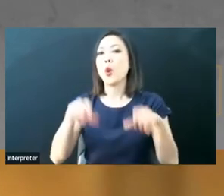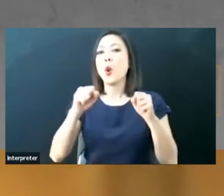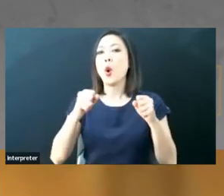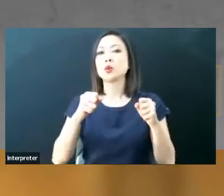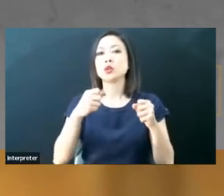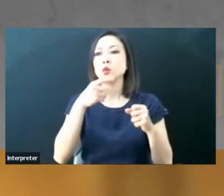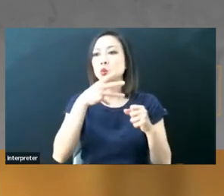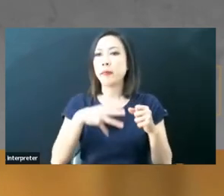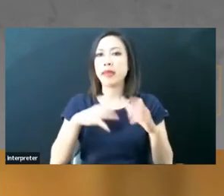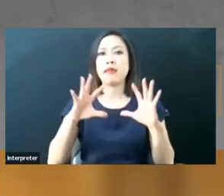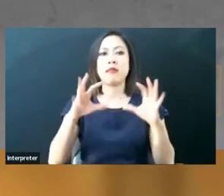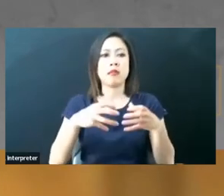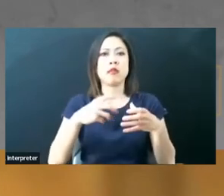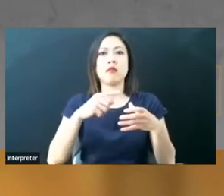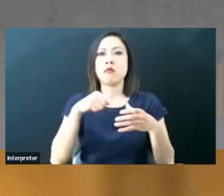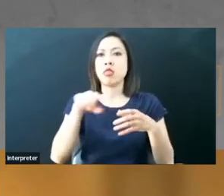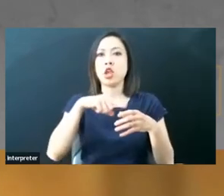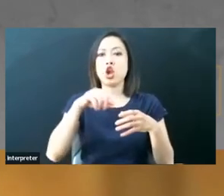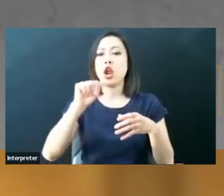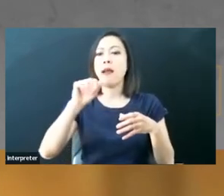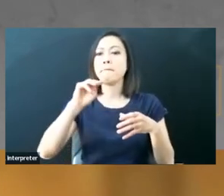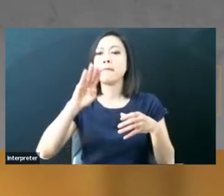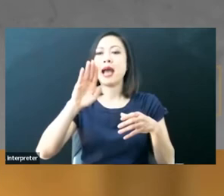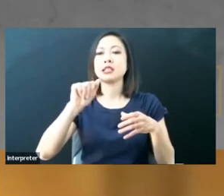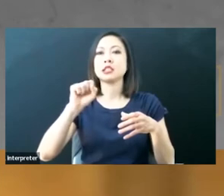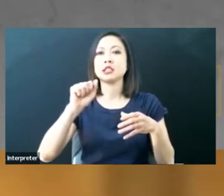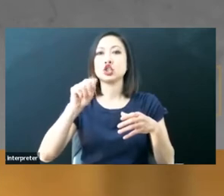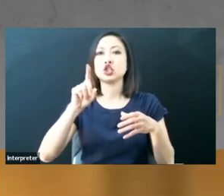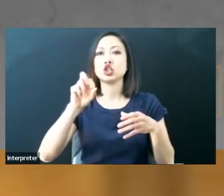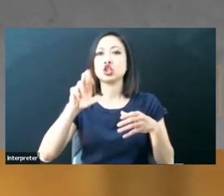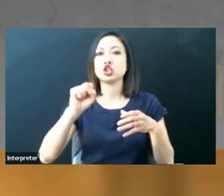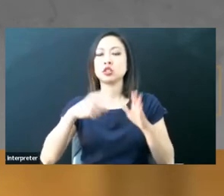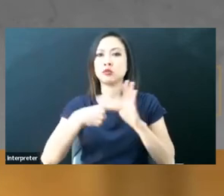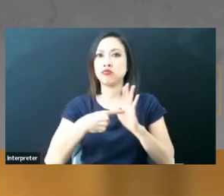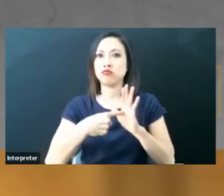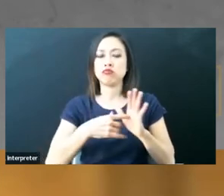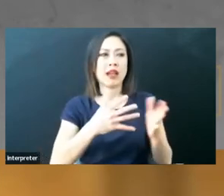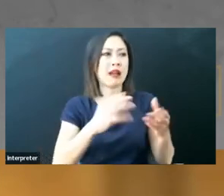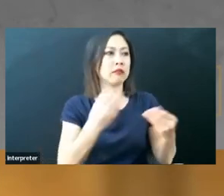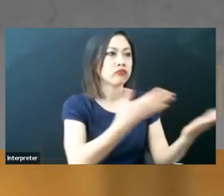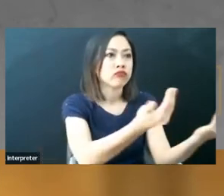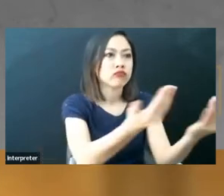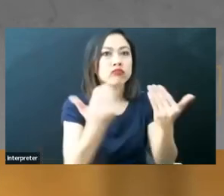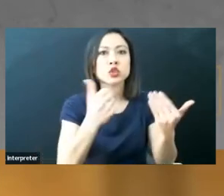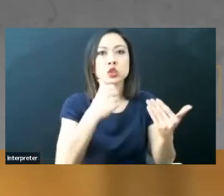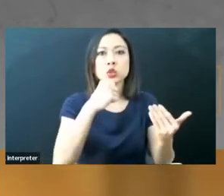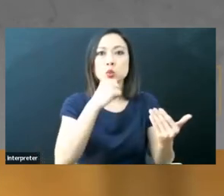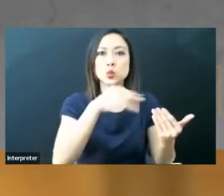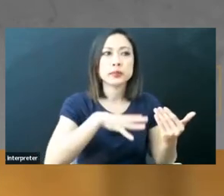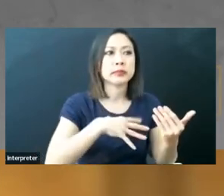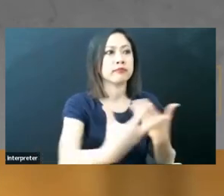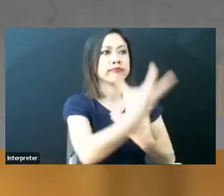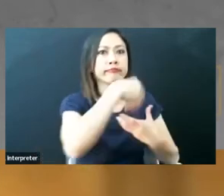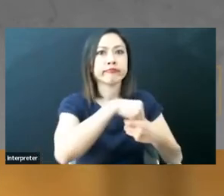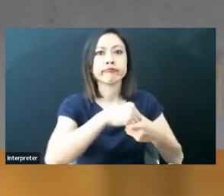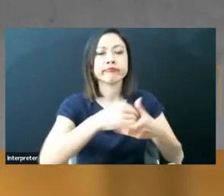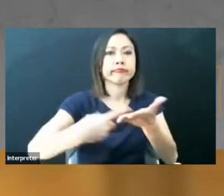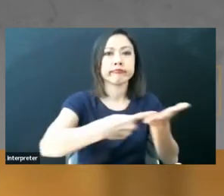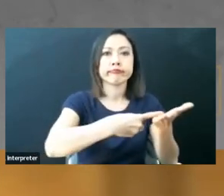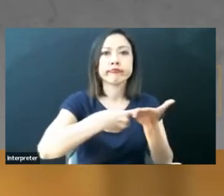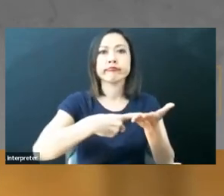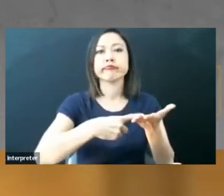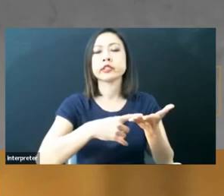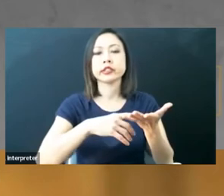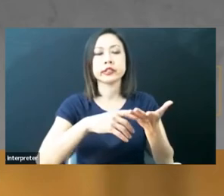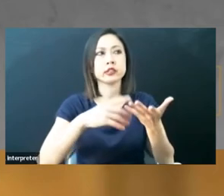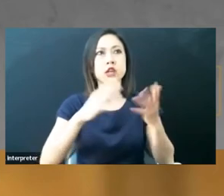who come in and convene groups of women globally in order to help them understand